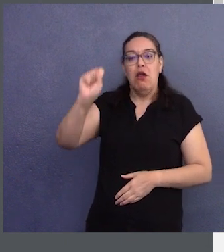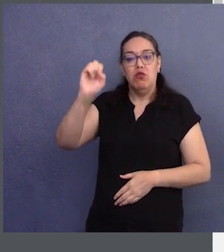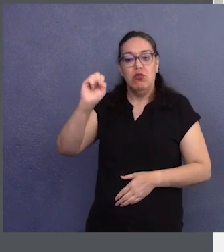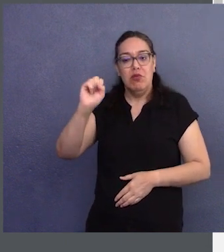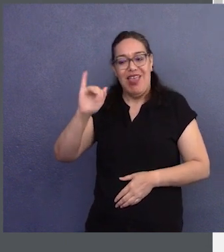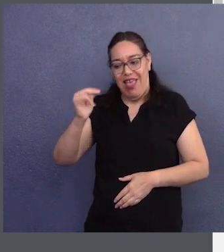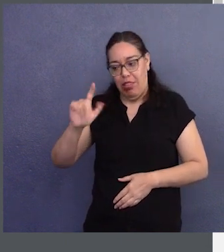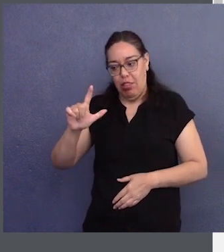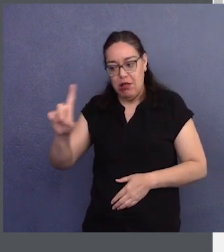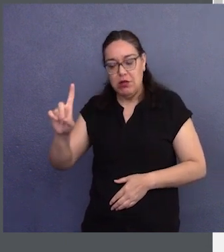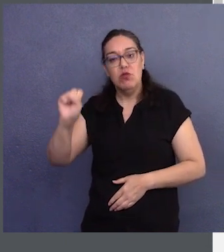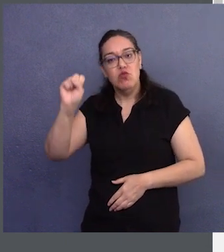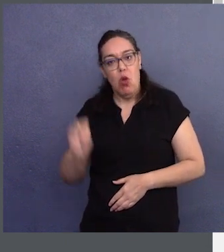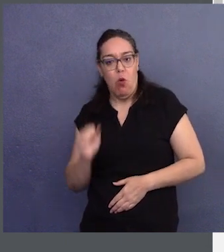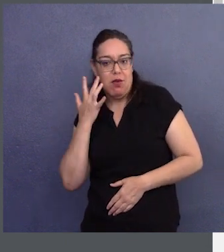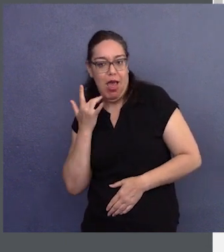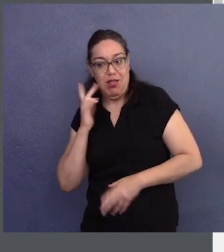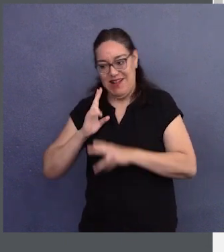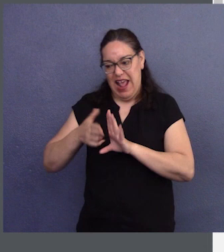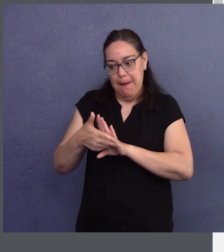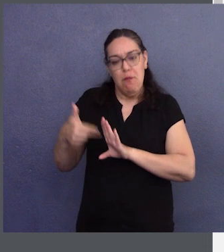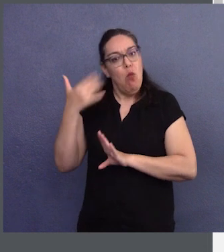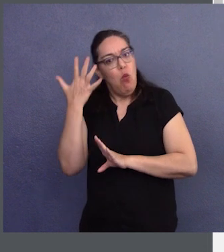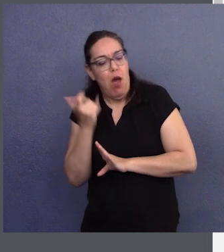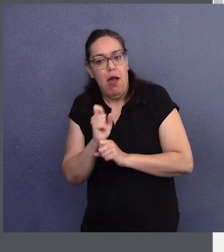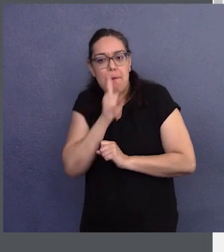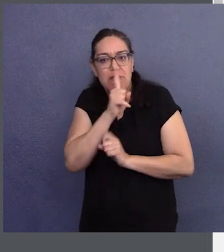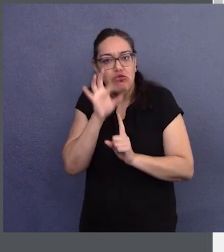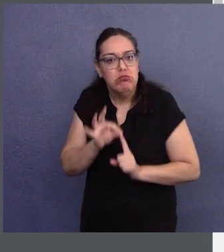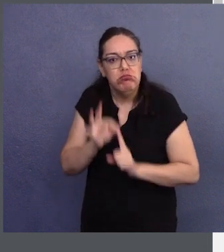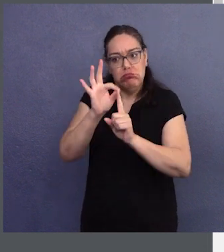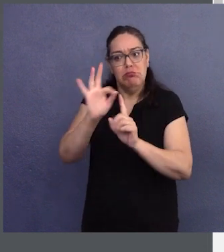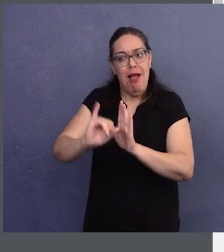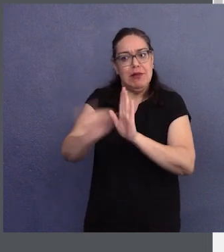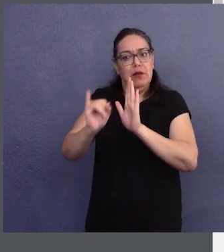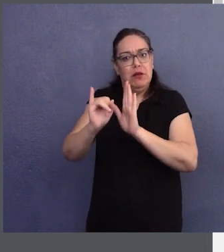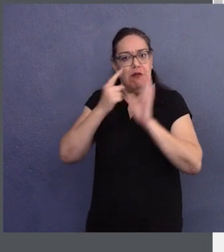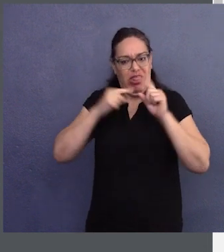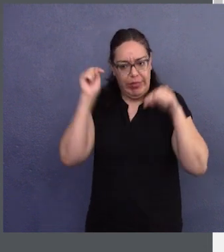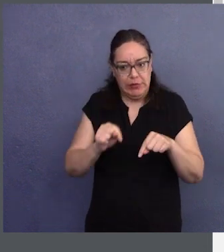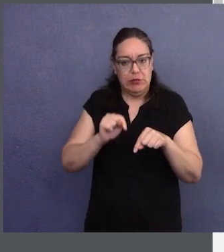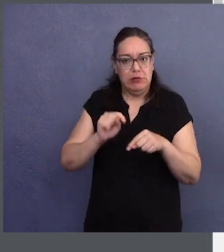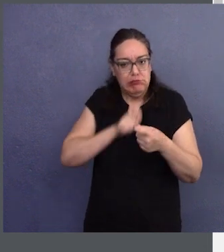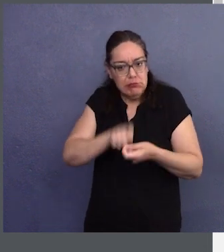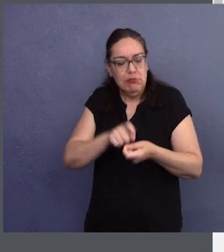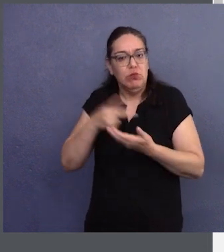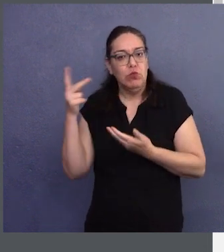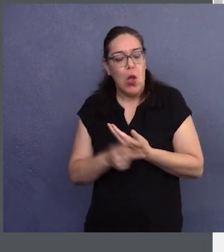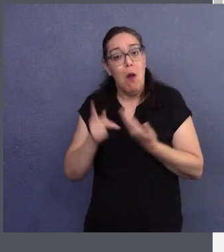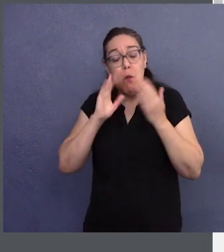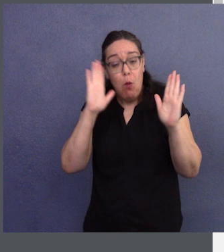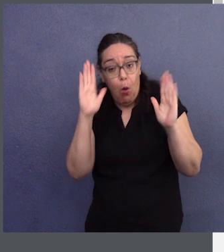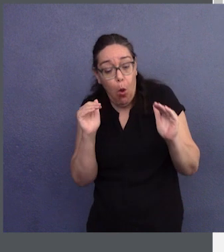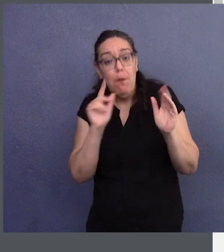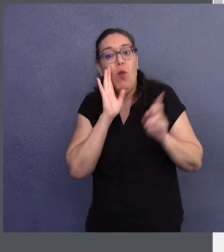that, making sure that we have a unique identity for this particular program, which hopefully will